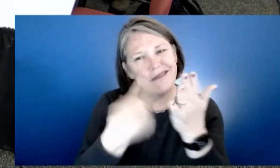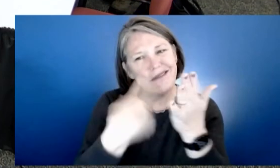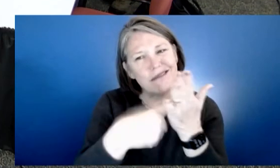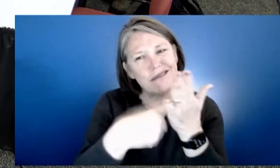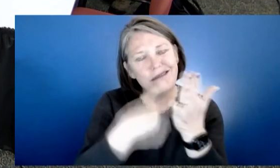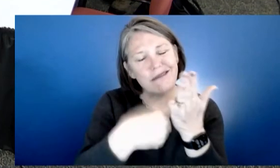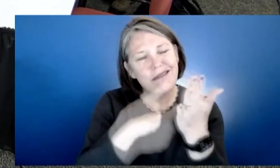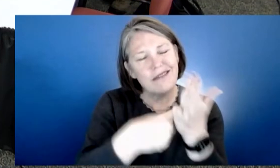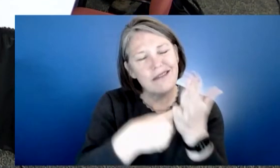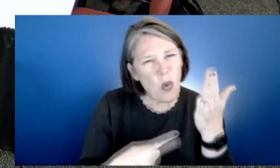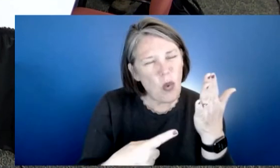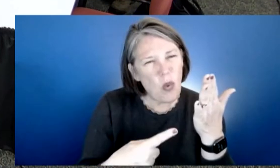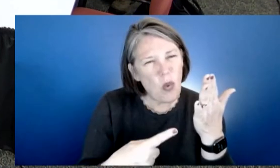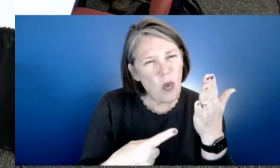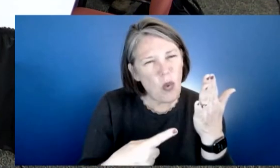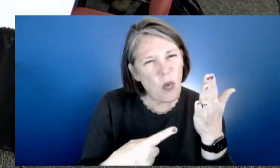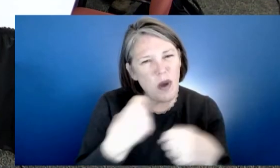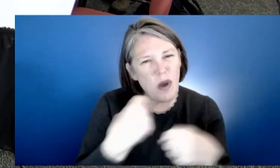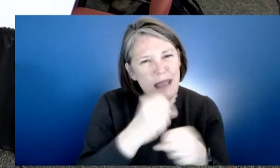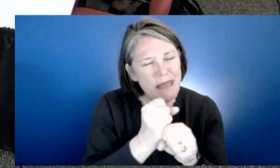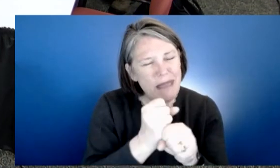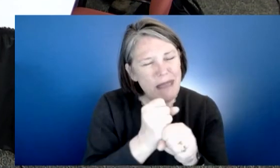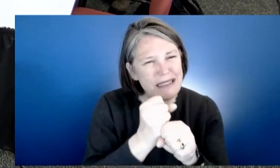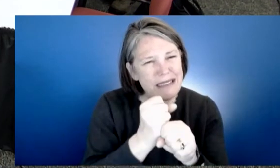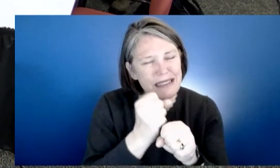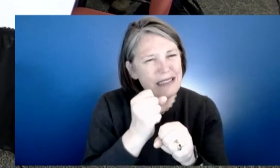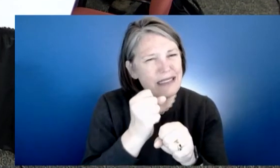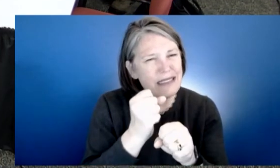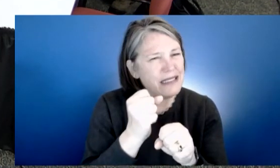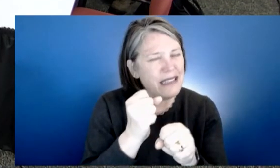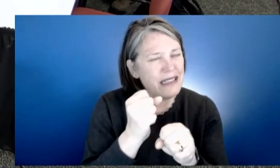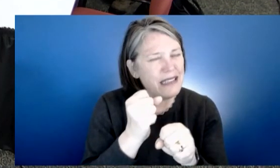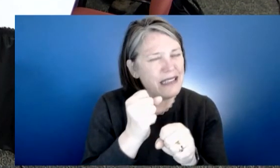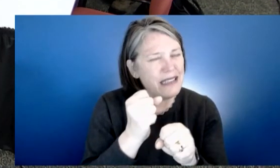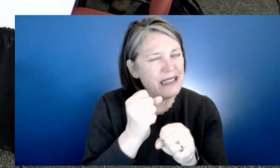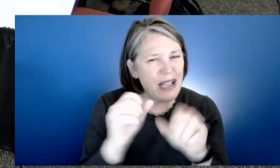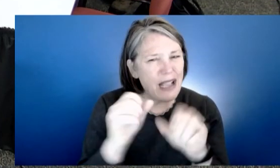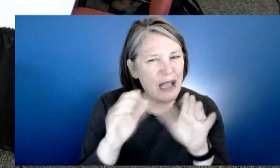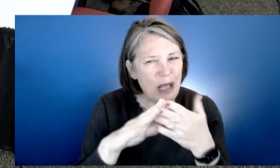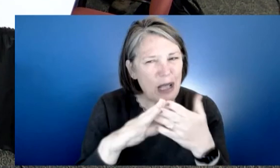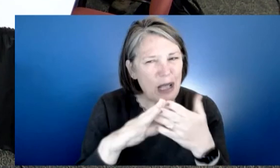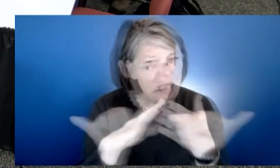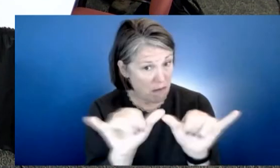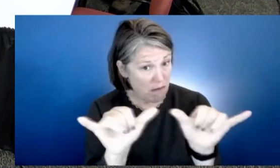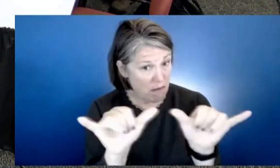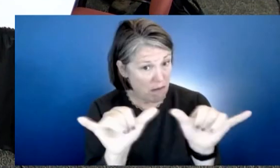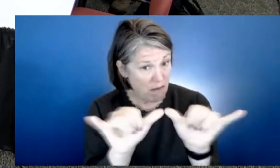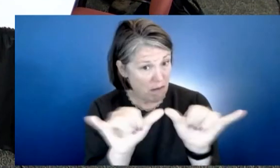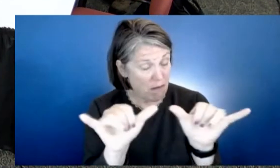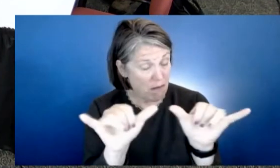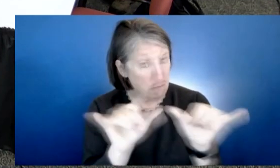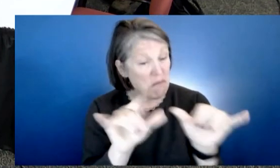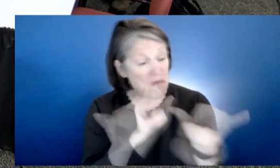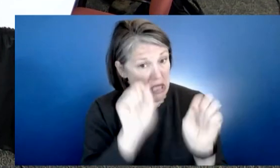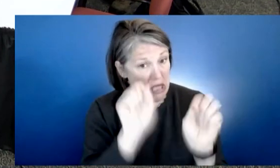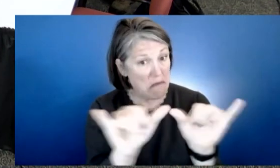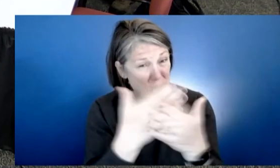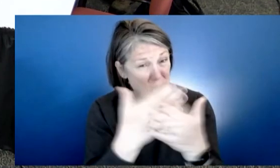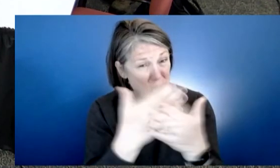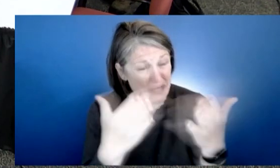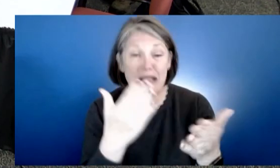up conduct a community health assessment? Are we measuring like tangible metrics? Is it a discussion